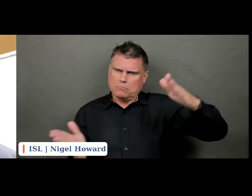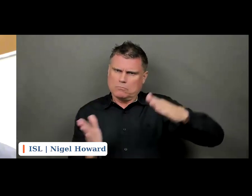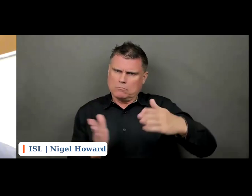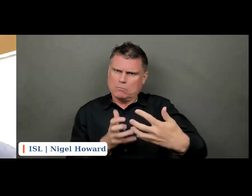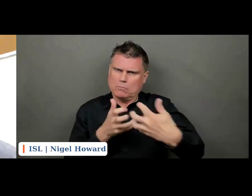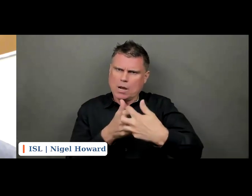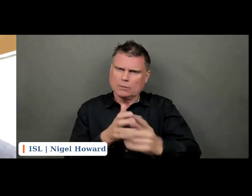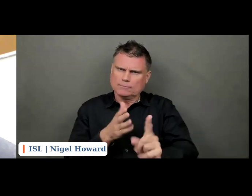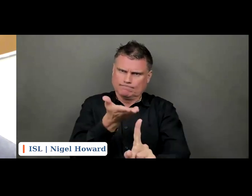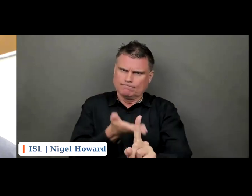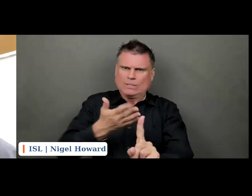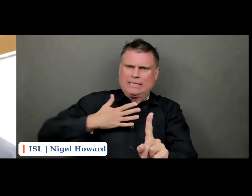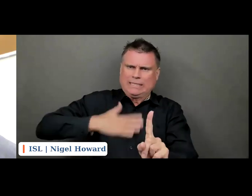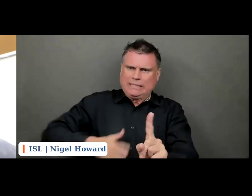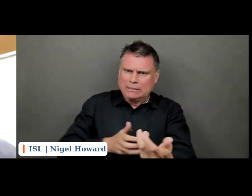was meant to target